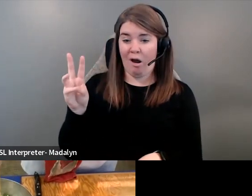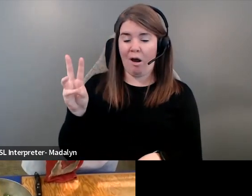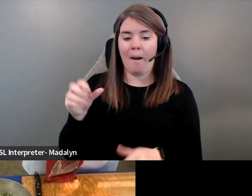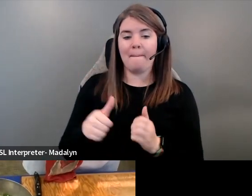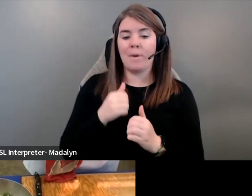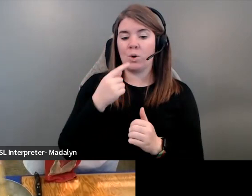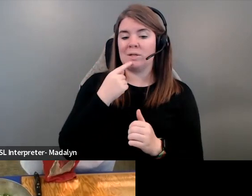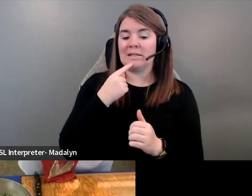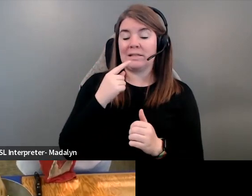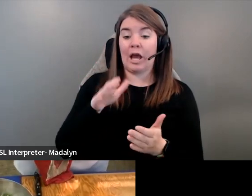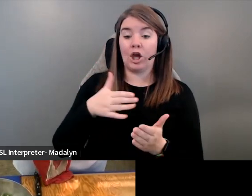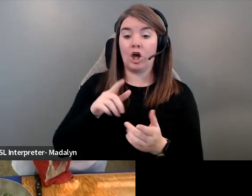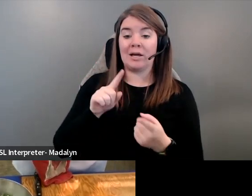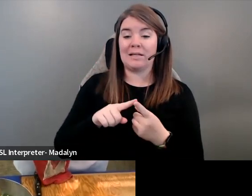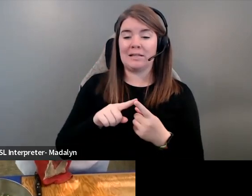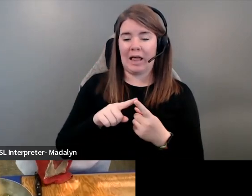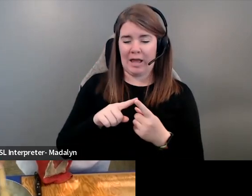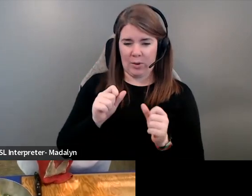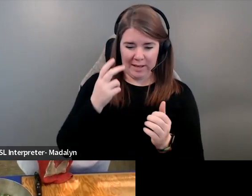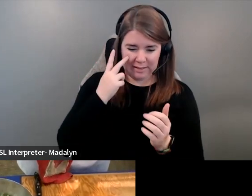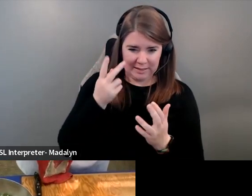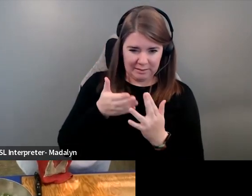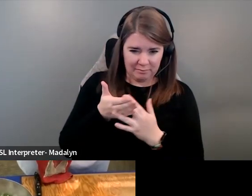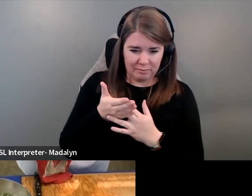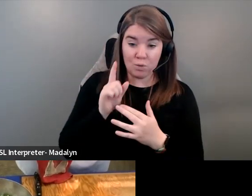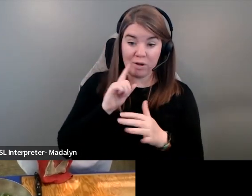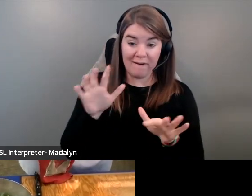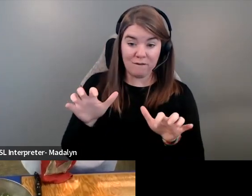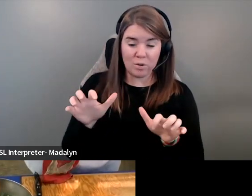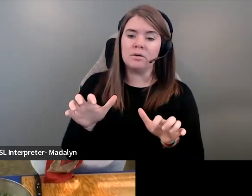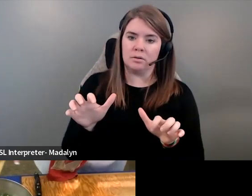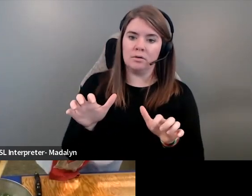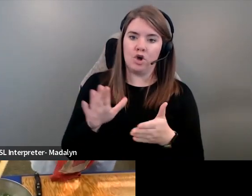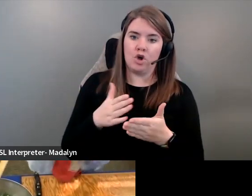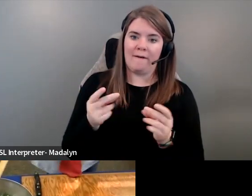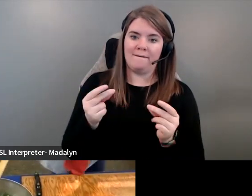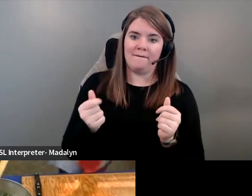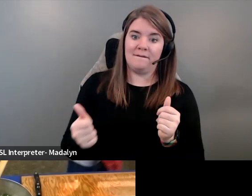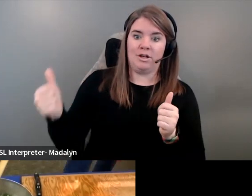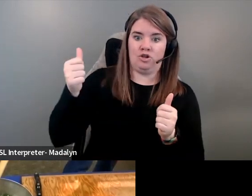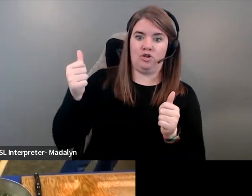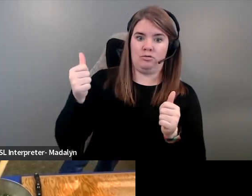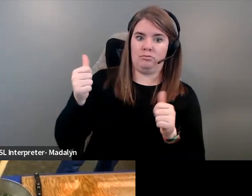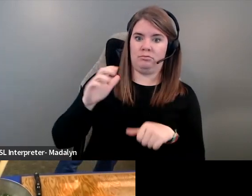till translucent. These frozen ones, they cook a lot faster. So that'll happen a lot quicker.